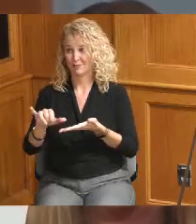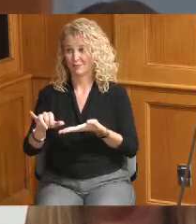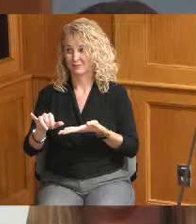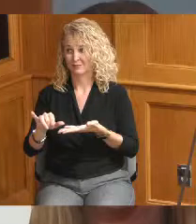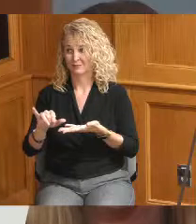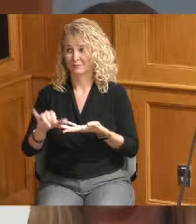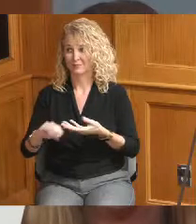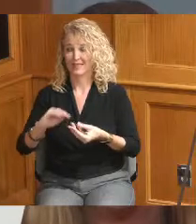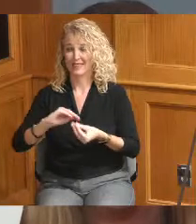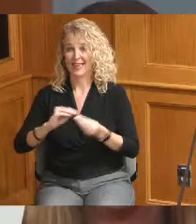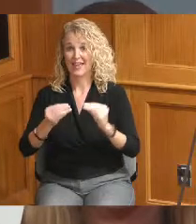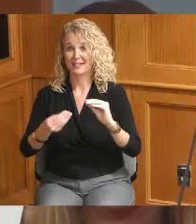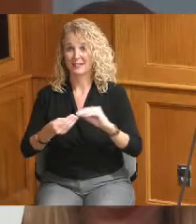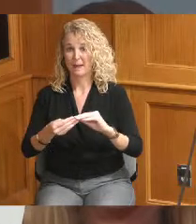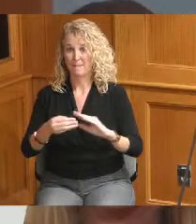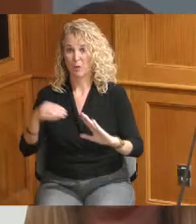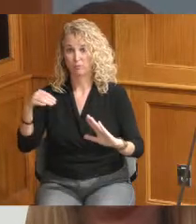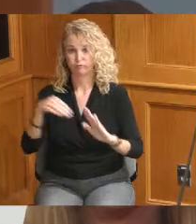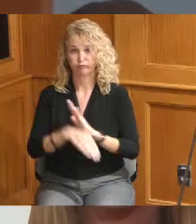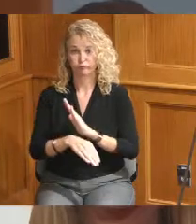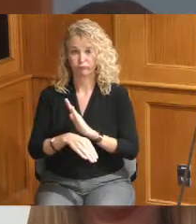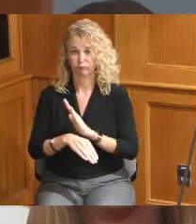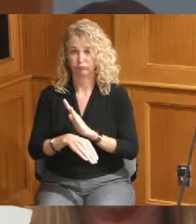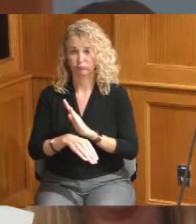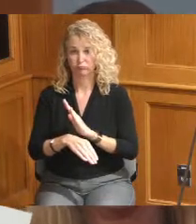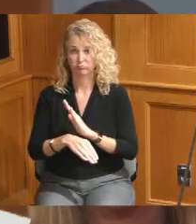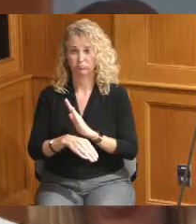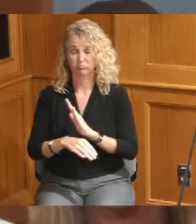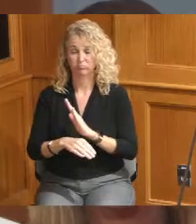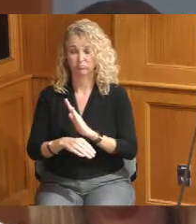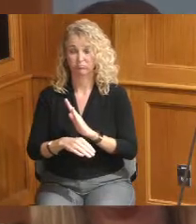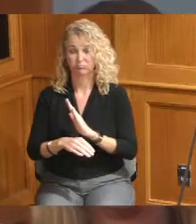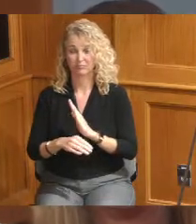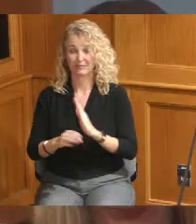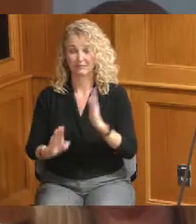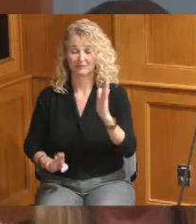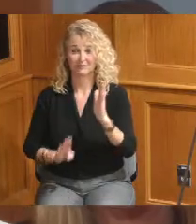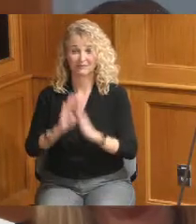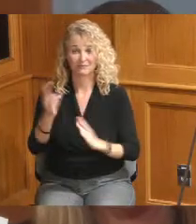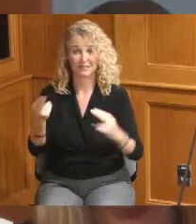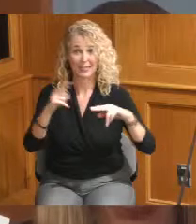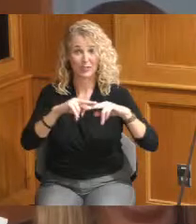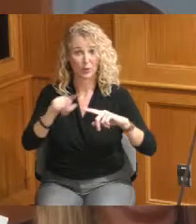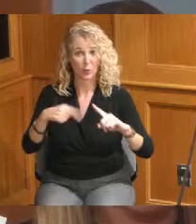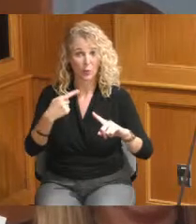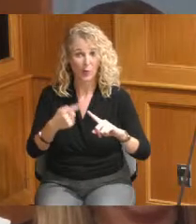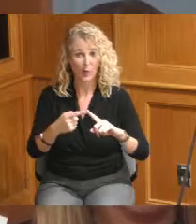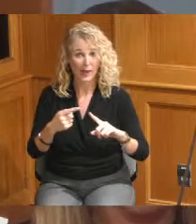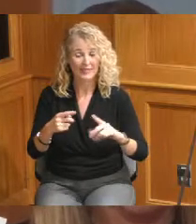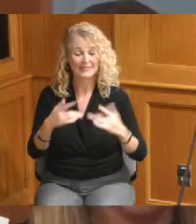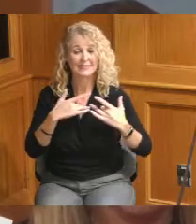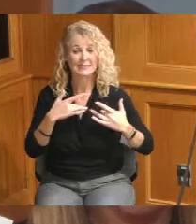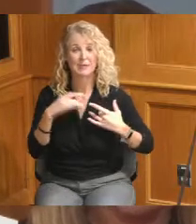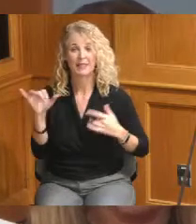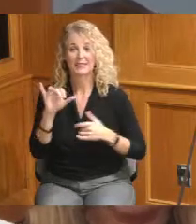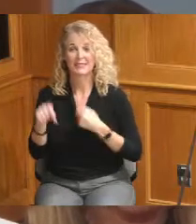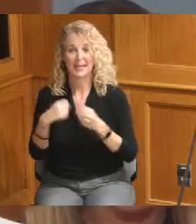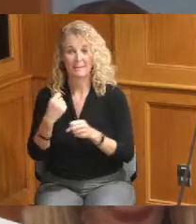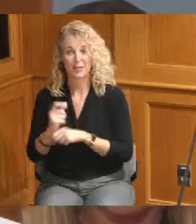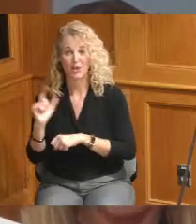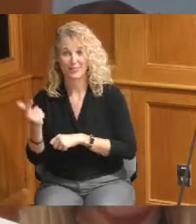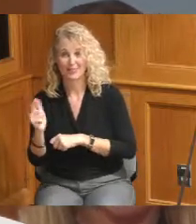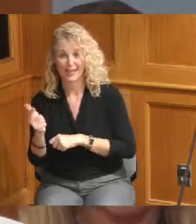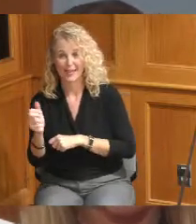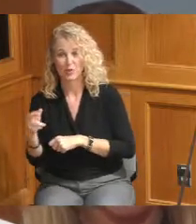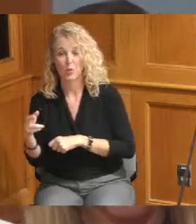off dramatically, and it only spikes usually later in the same year or the